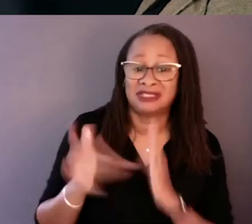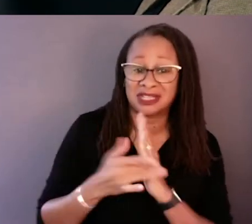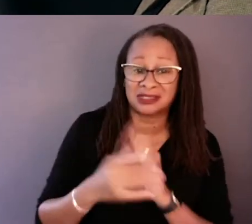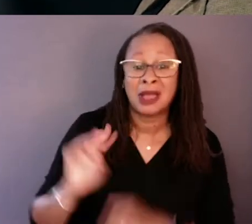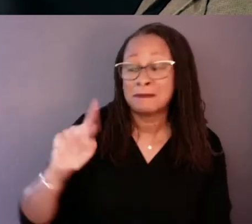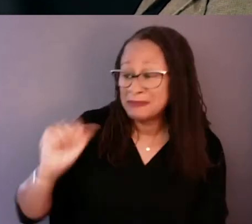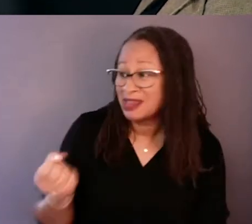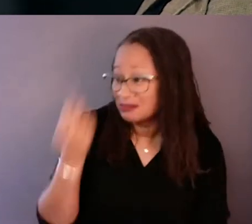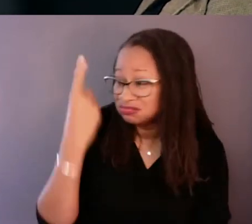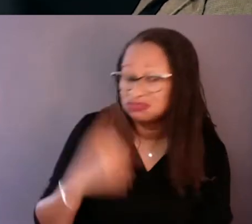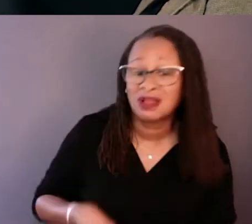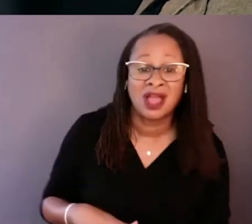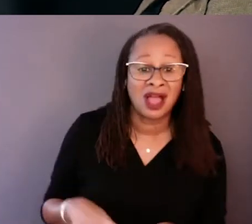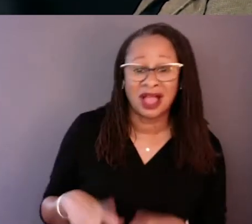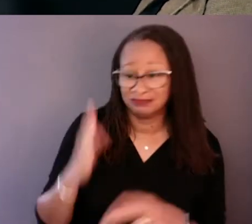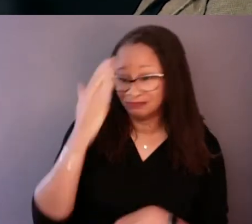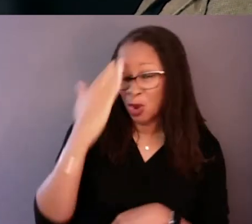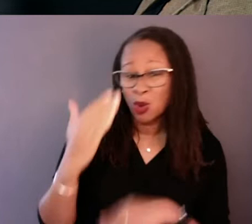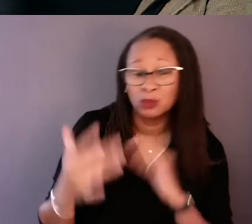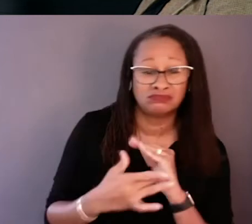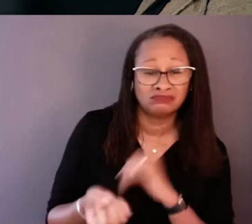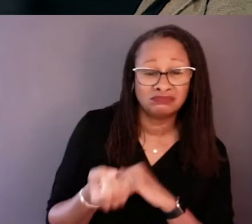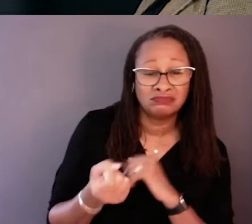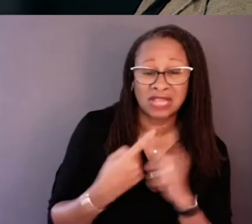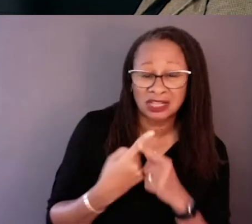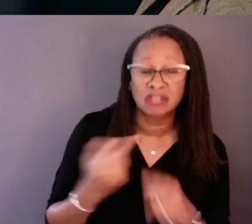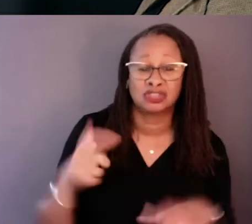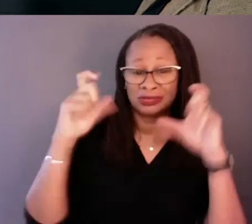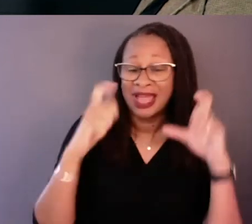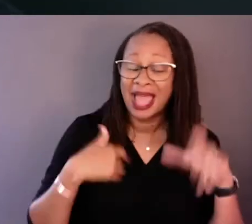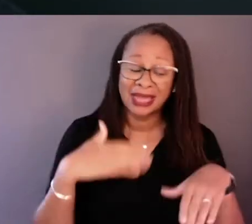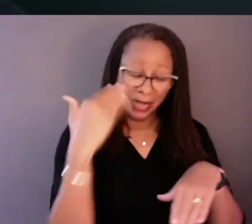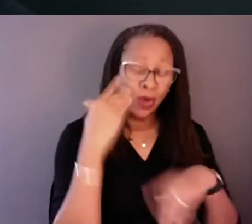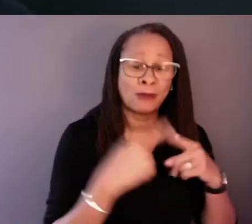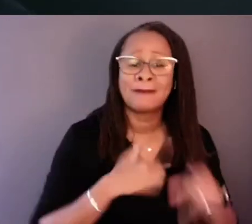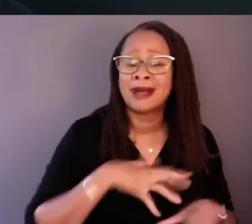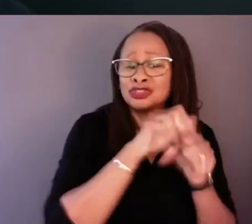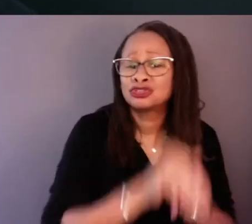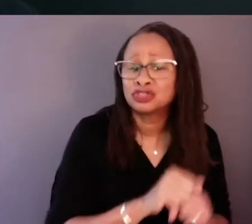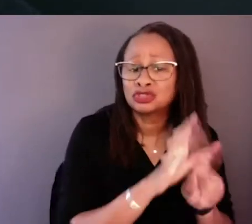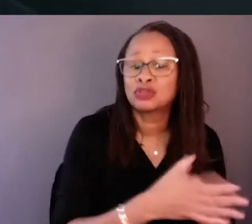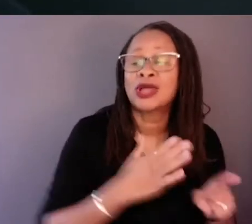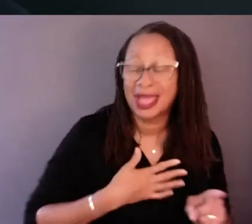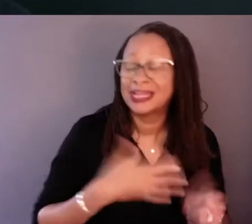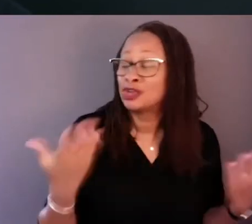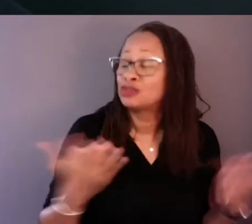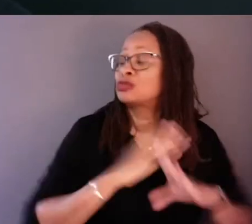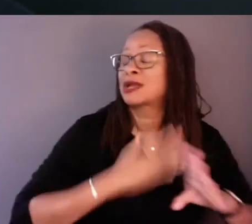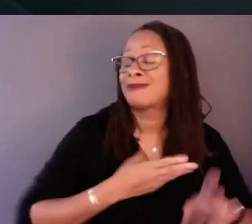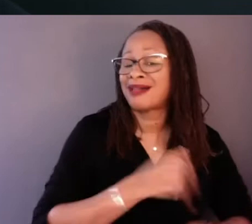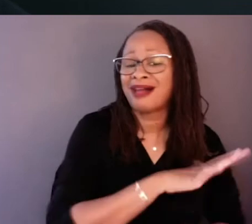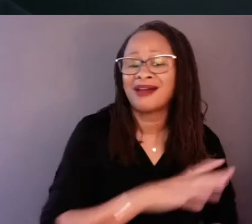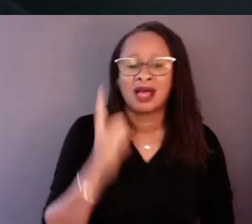savvy, and I'm in touch with my traditional culture and here to protect my land. And I just found that really moving, the way that they